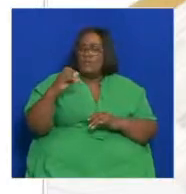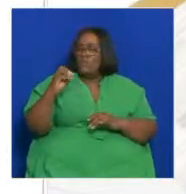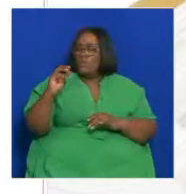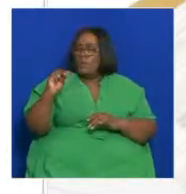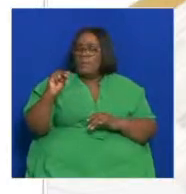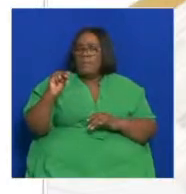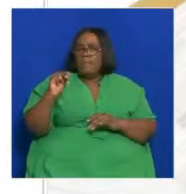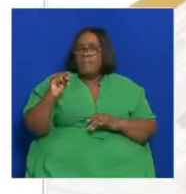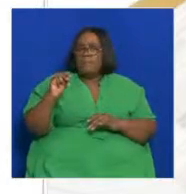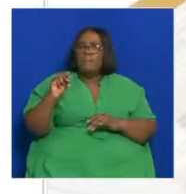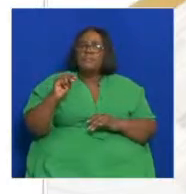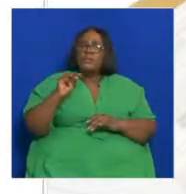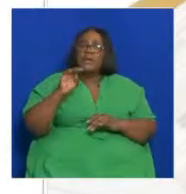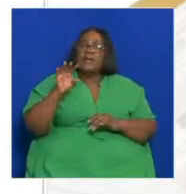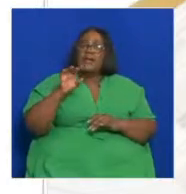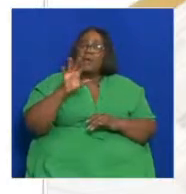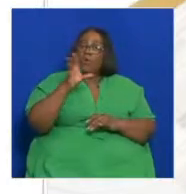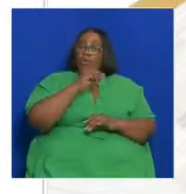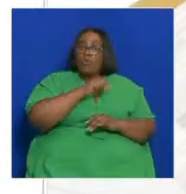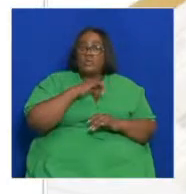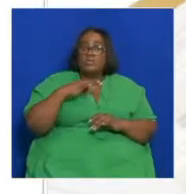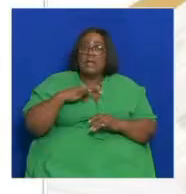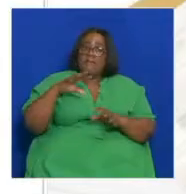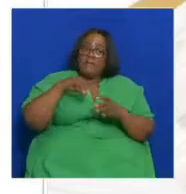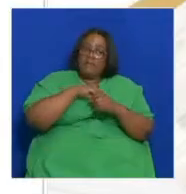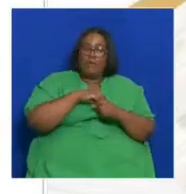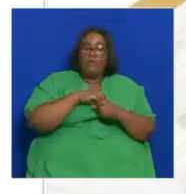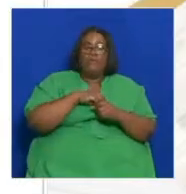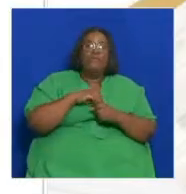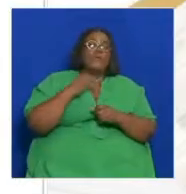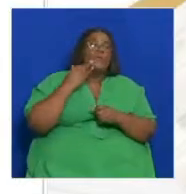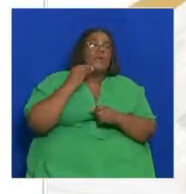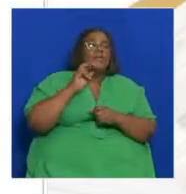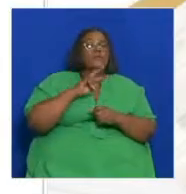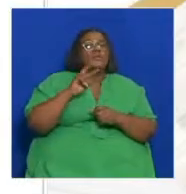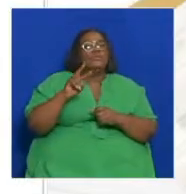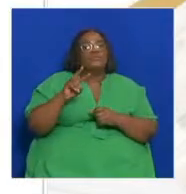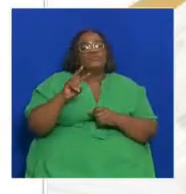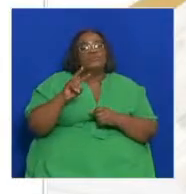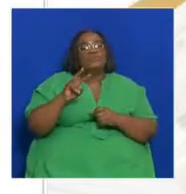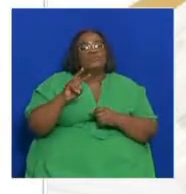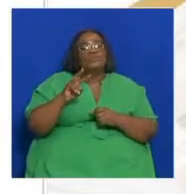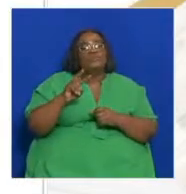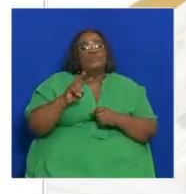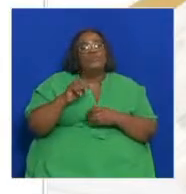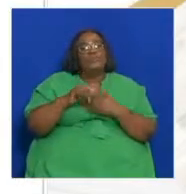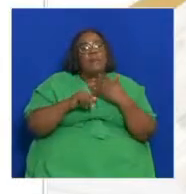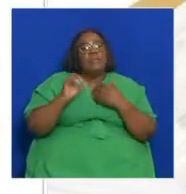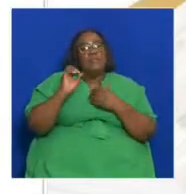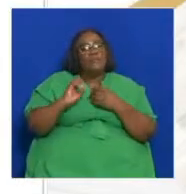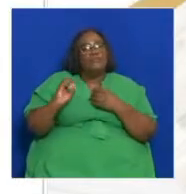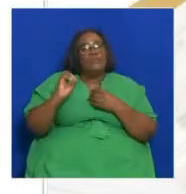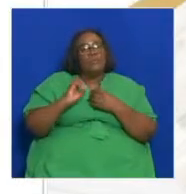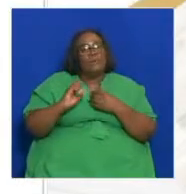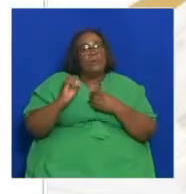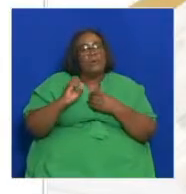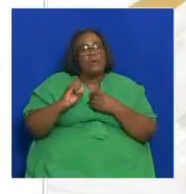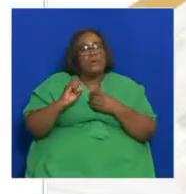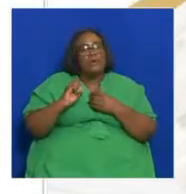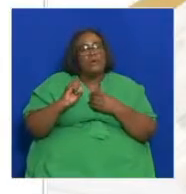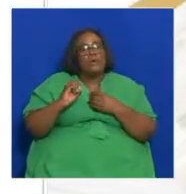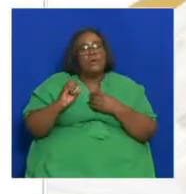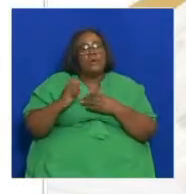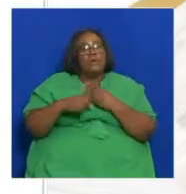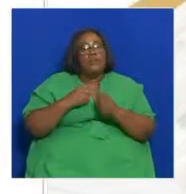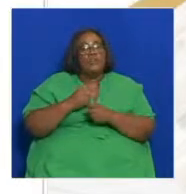staff, on the 22nd All right. of October, Thank you. 2024. Thank you. Did